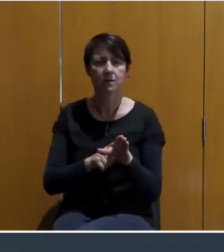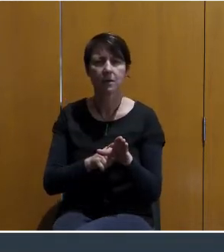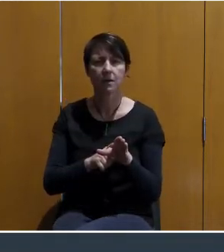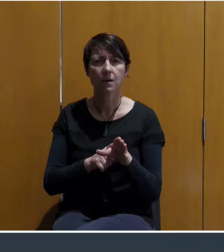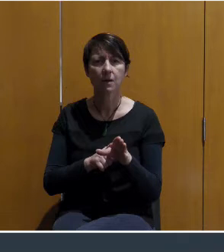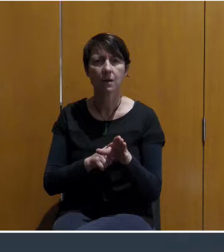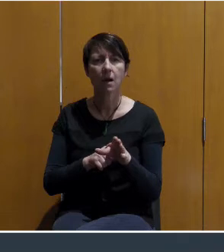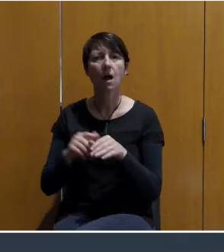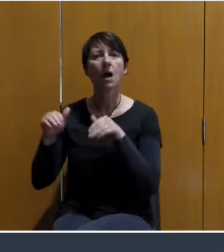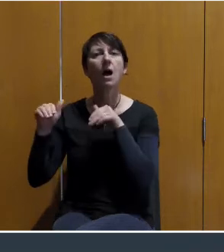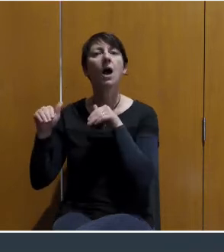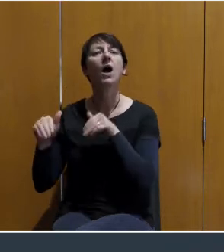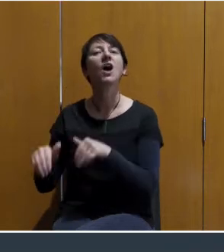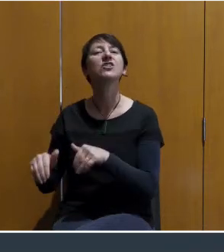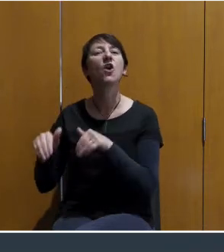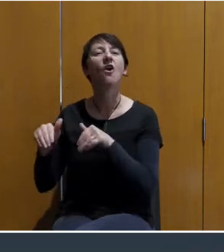a dog arrived in